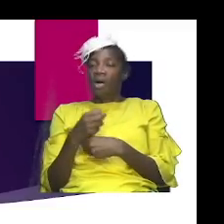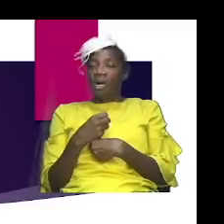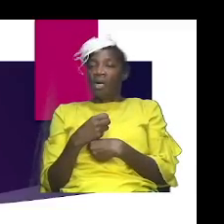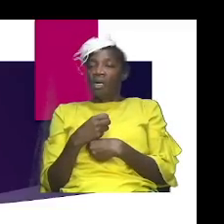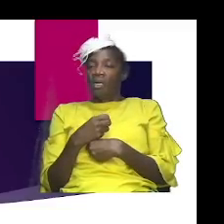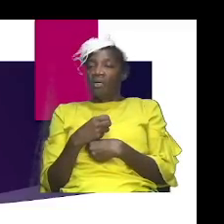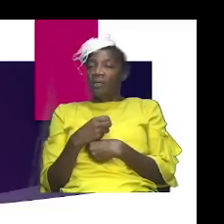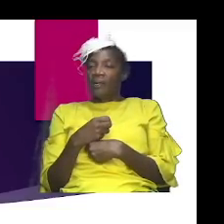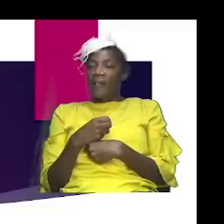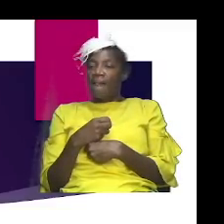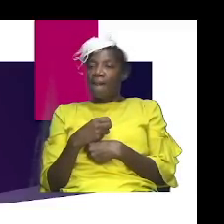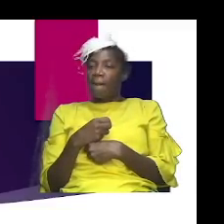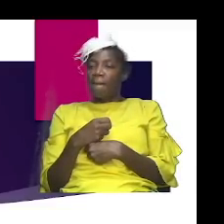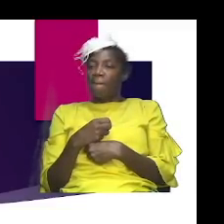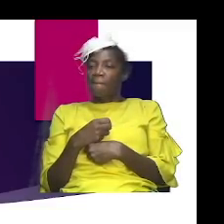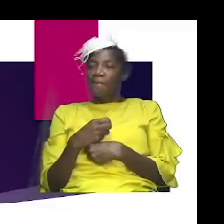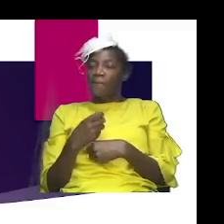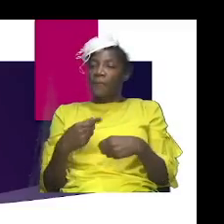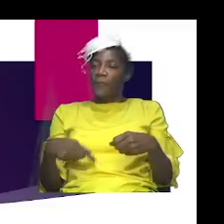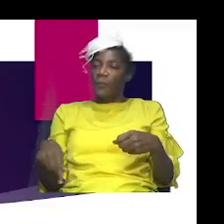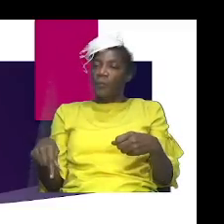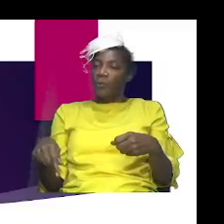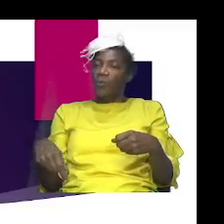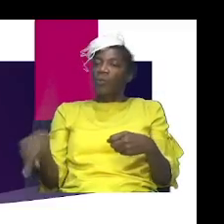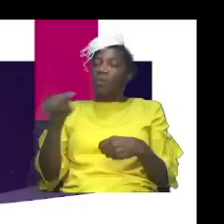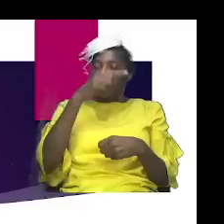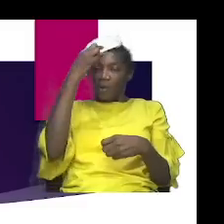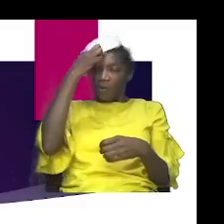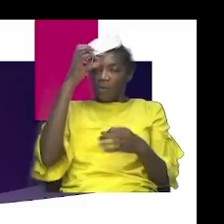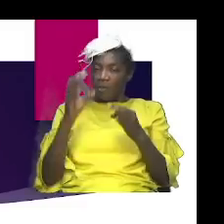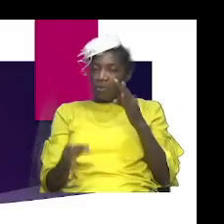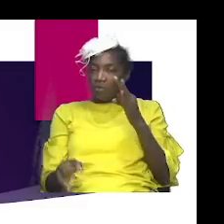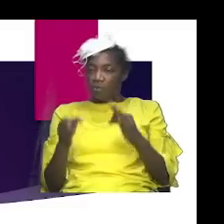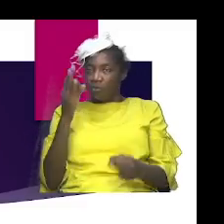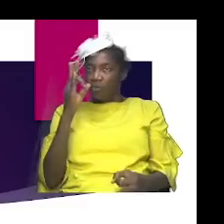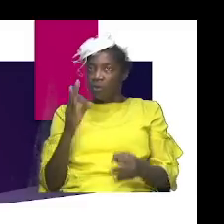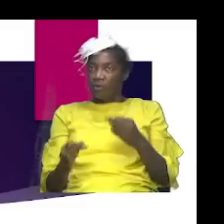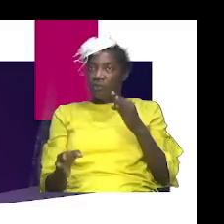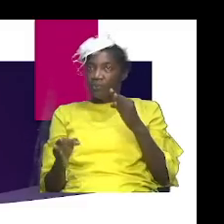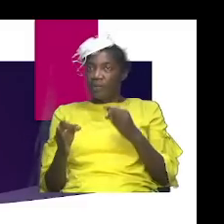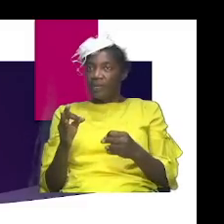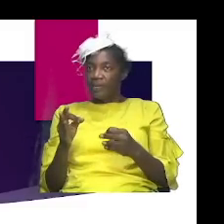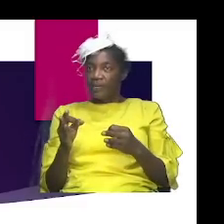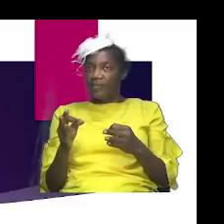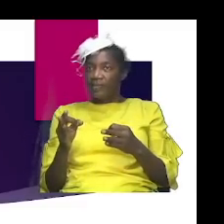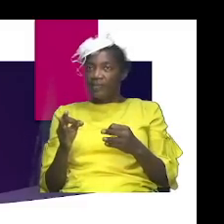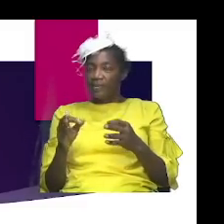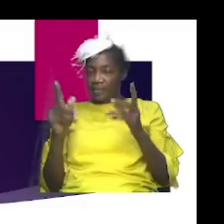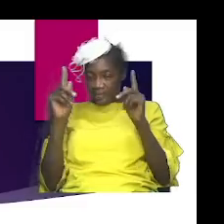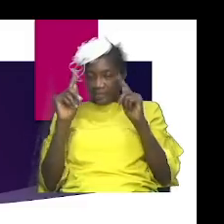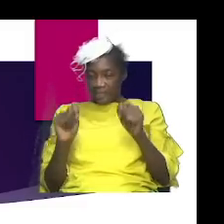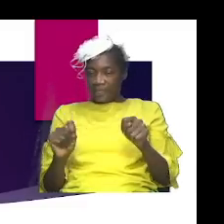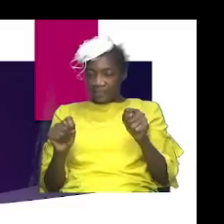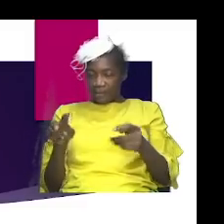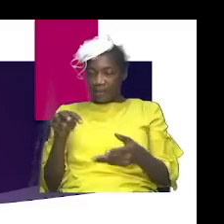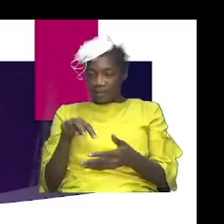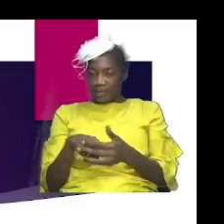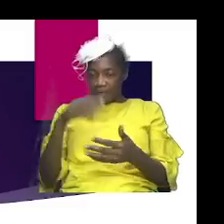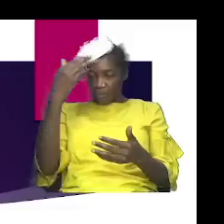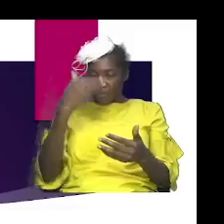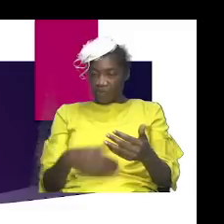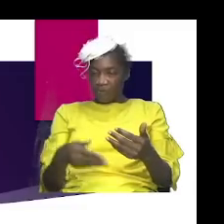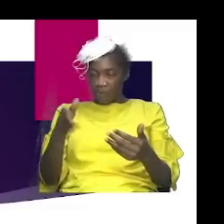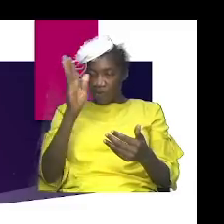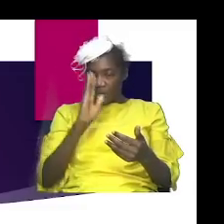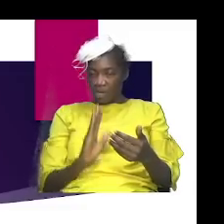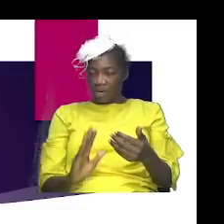point that our judgment, our testing as we stand before him, is going